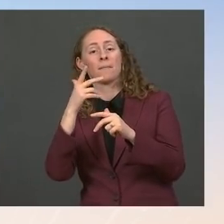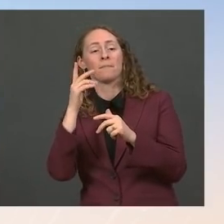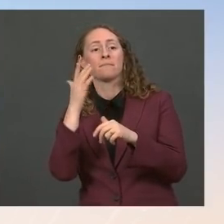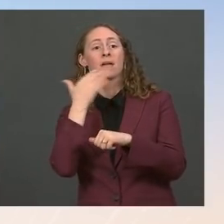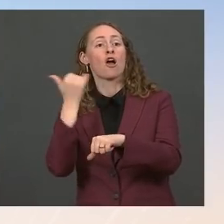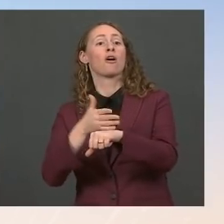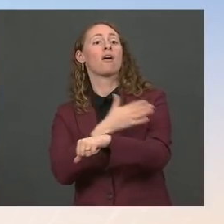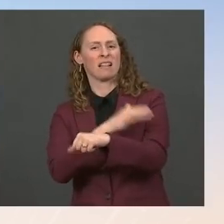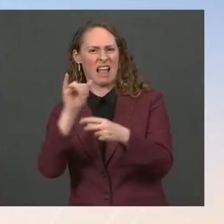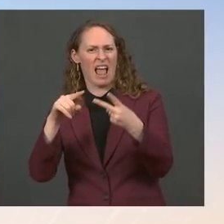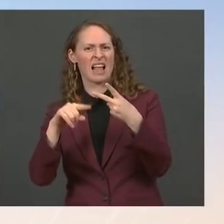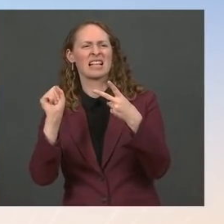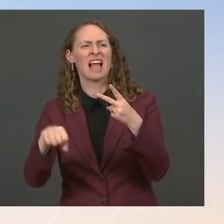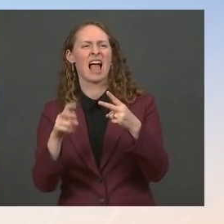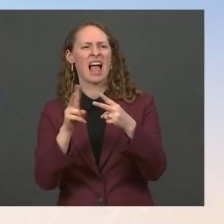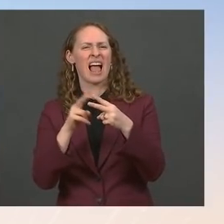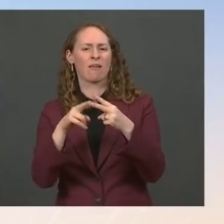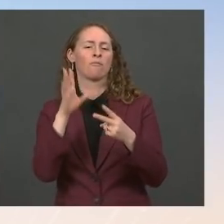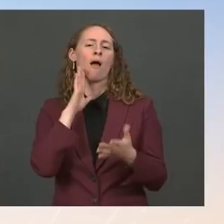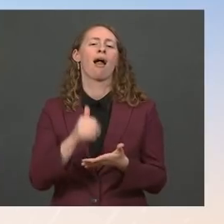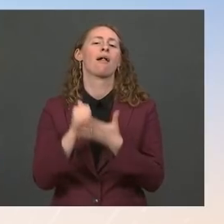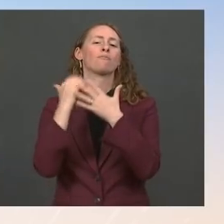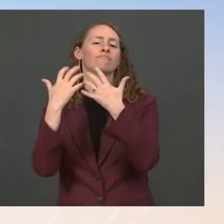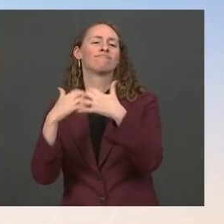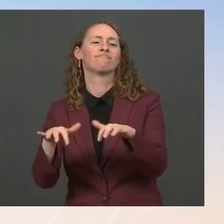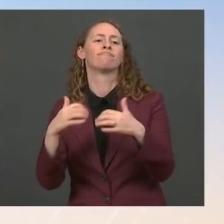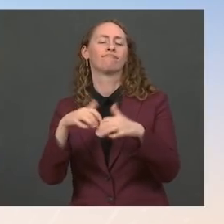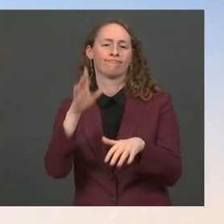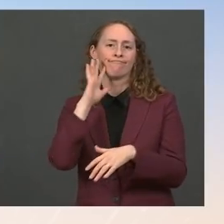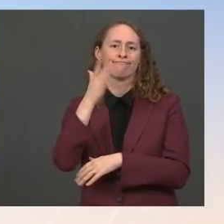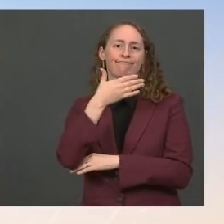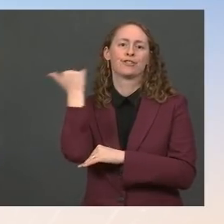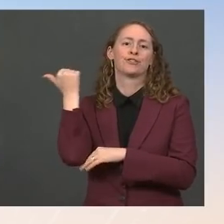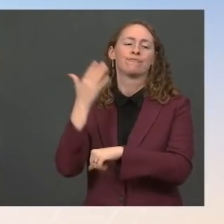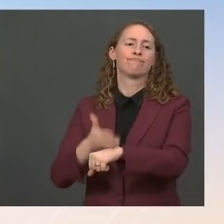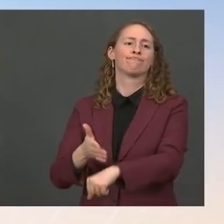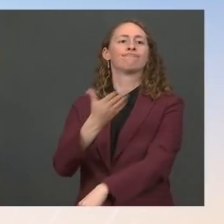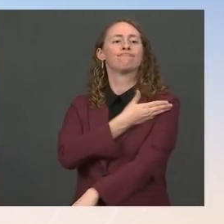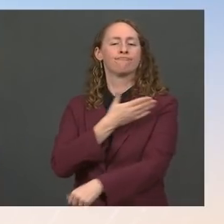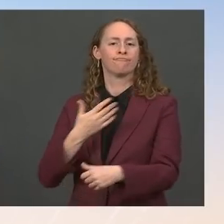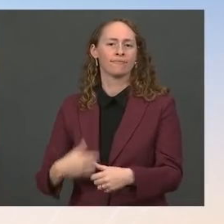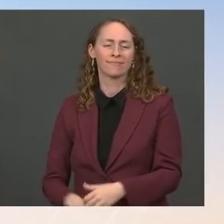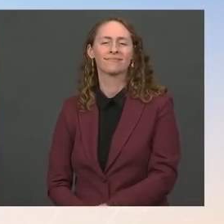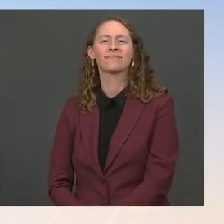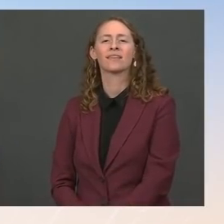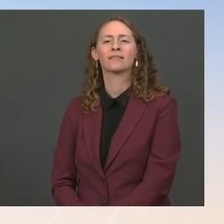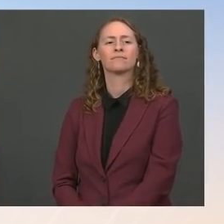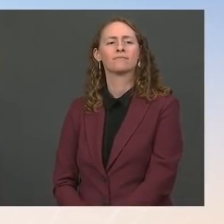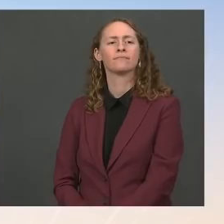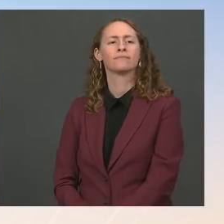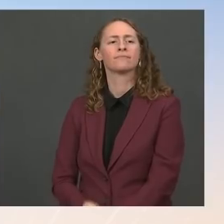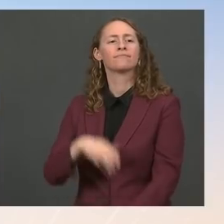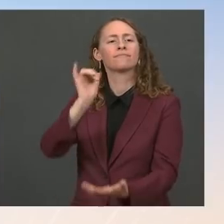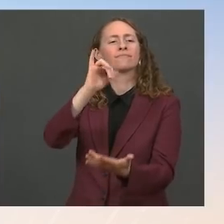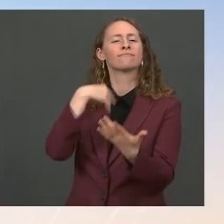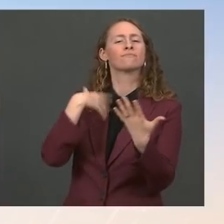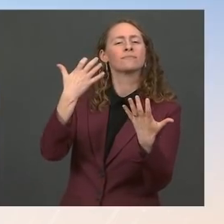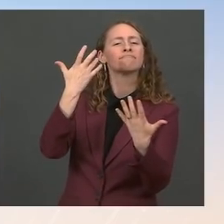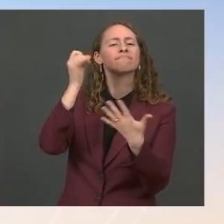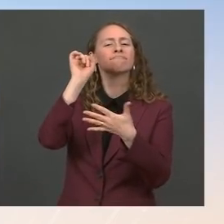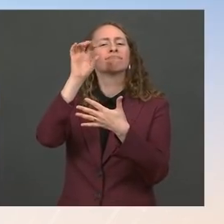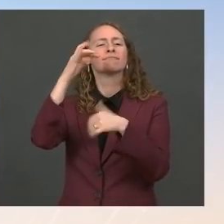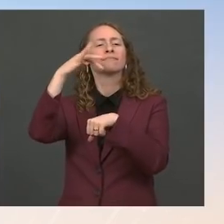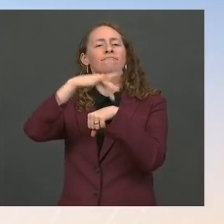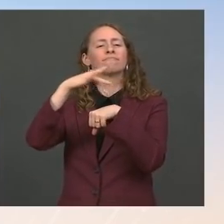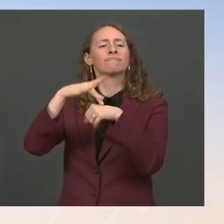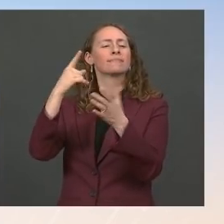help have an enormous impact on moving things forward. And I wanted to highlight a couple of these things, because sometimes we shorthand